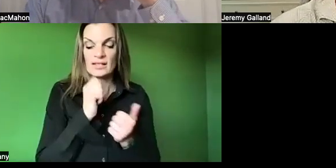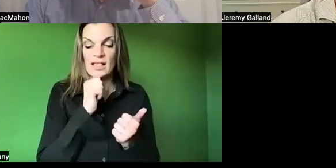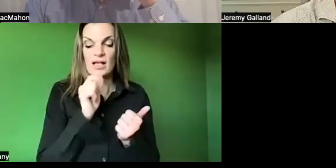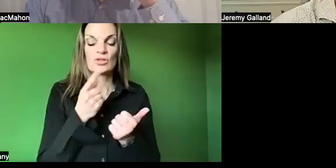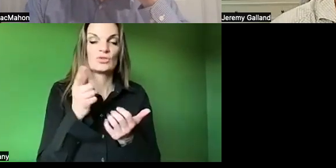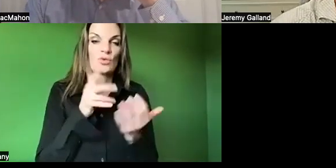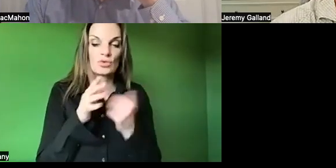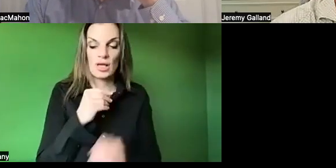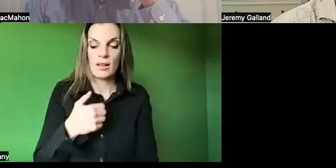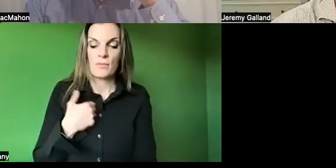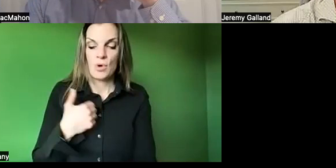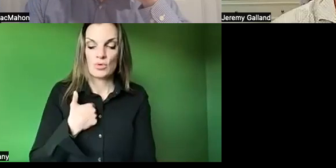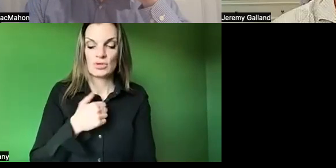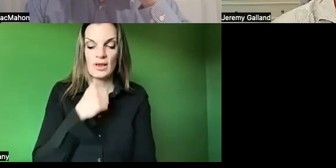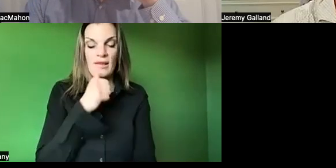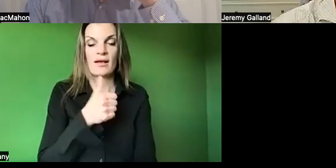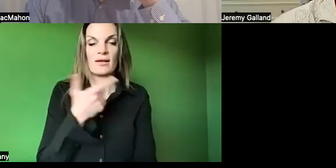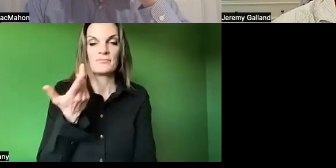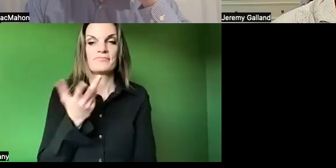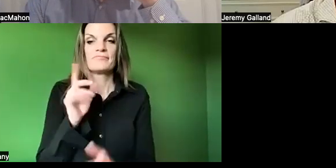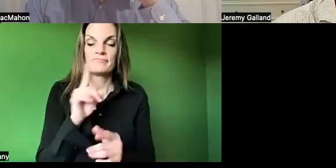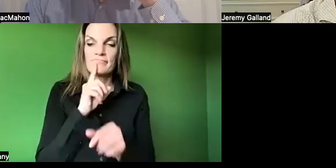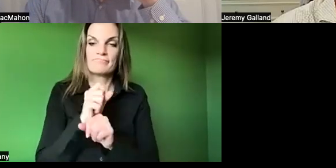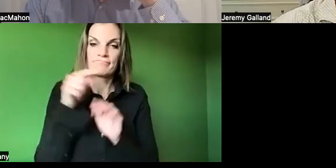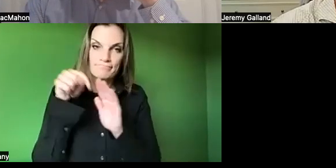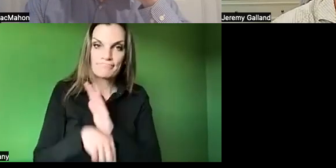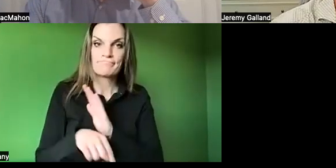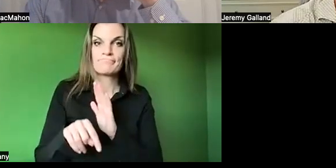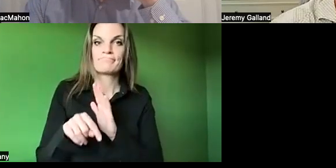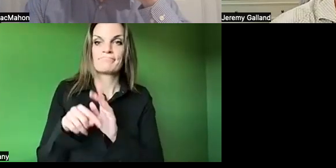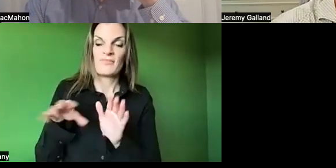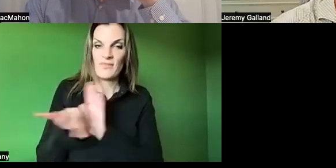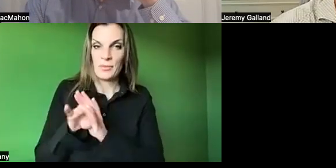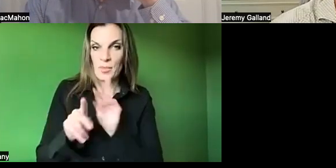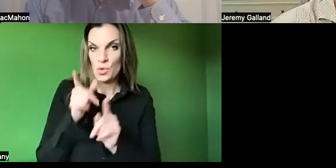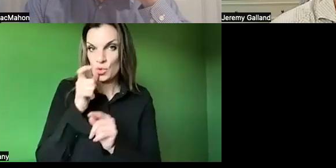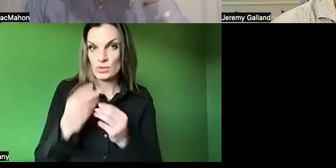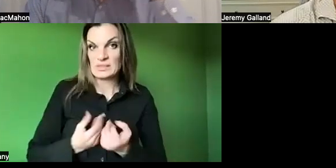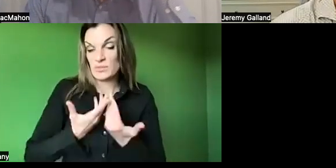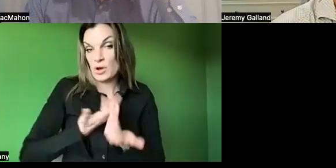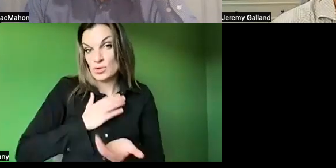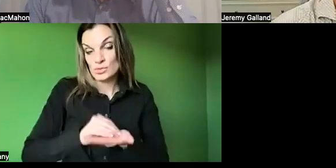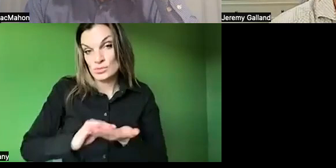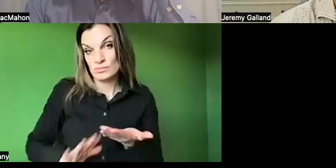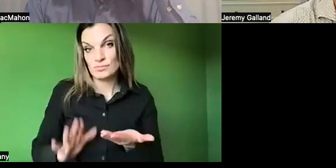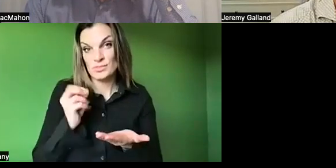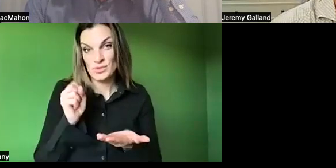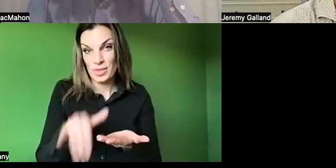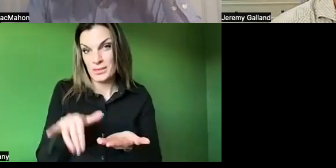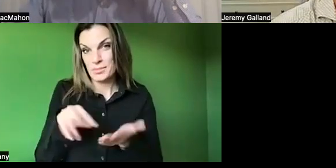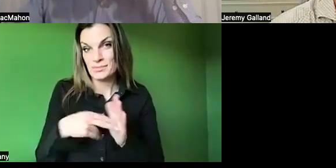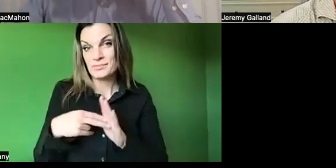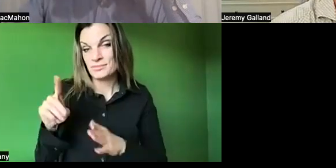social emotional, it's on finding people that inspire our students. So in that sense,